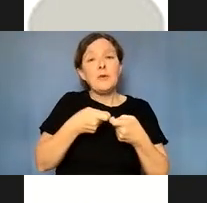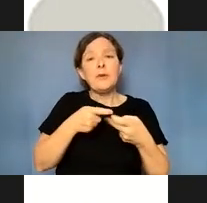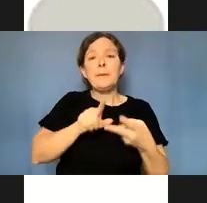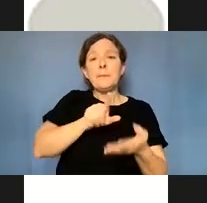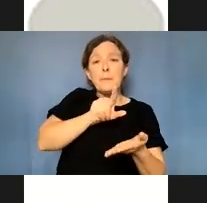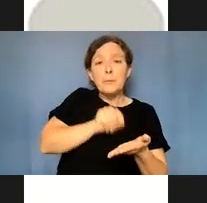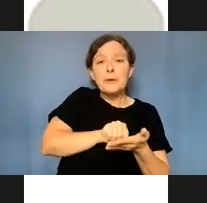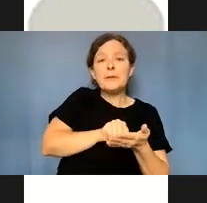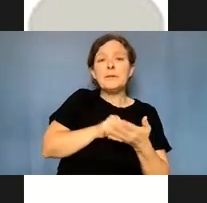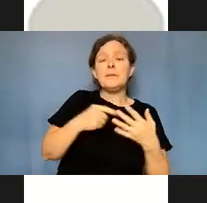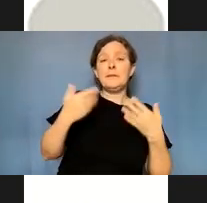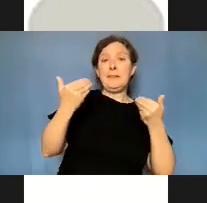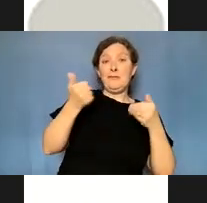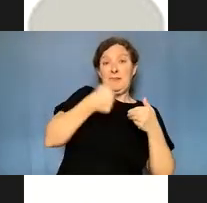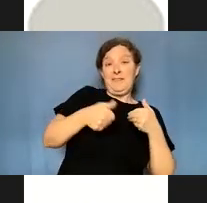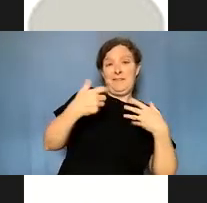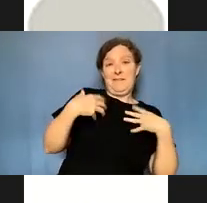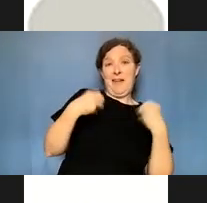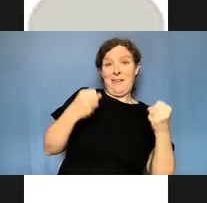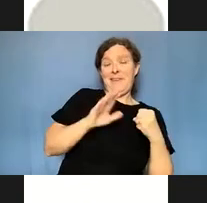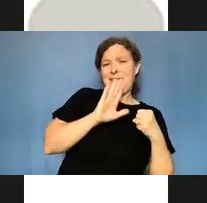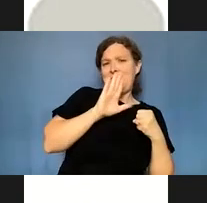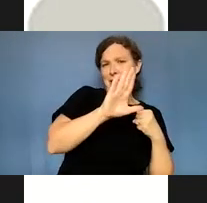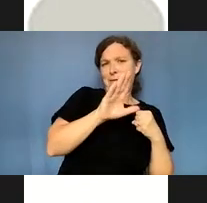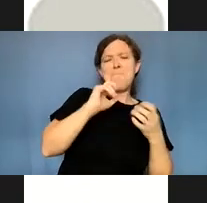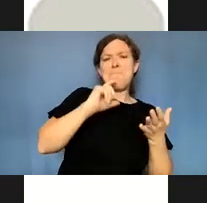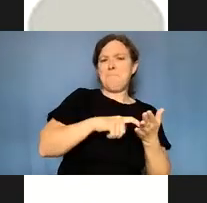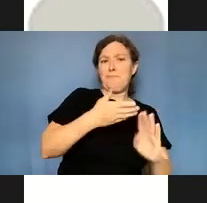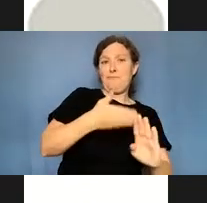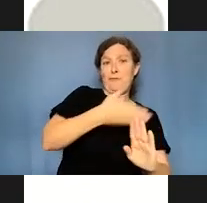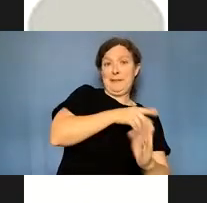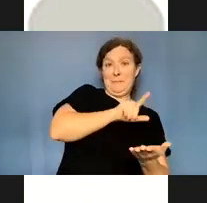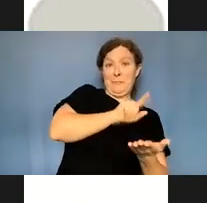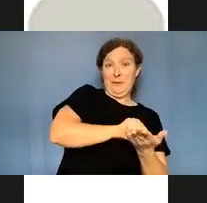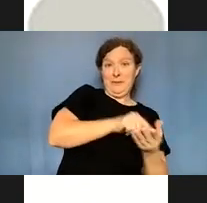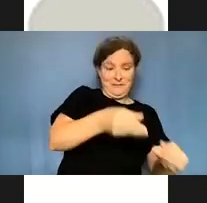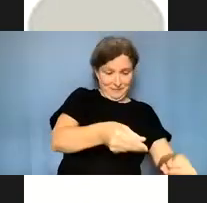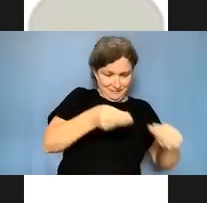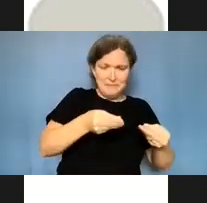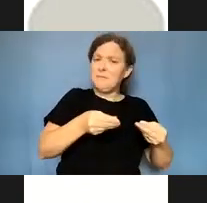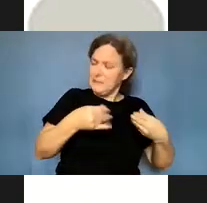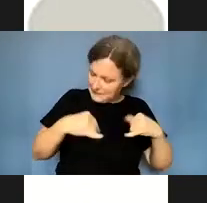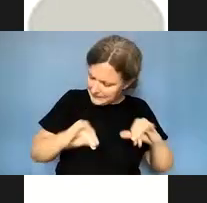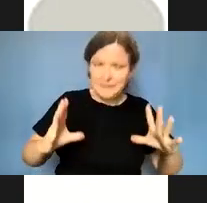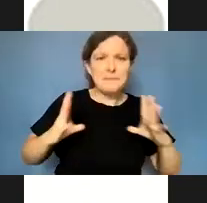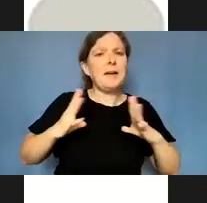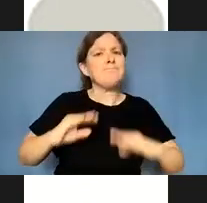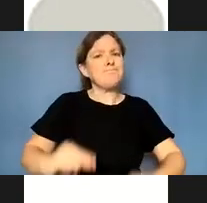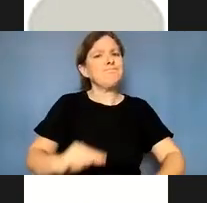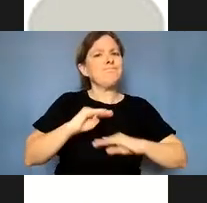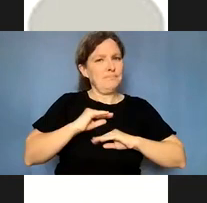Ministry of Health vaccine receipts, which are maybe the most common form of receipt that people have received, are still totally